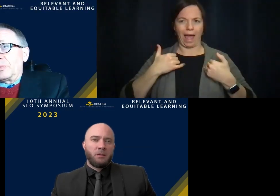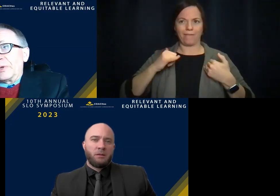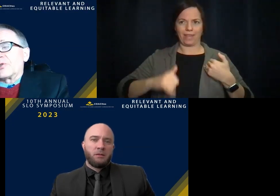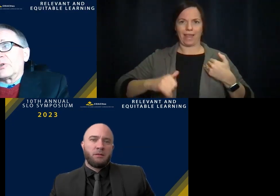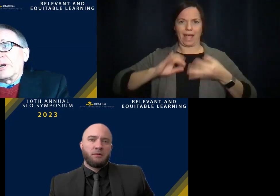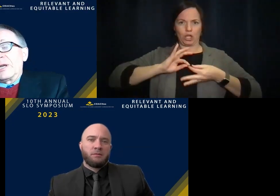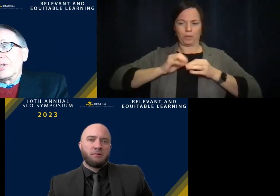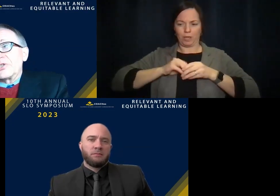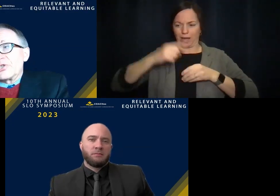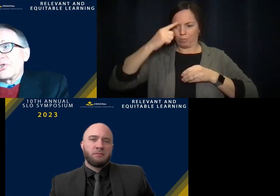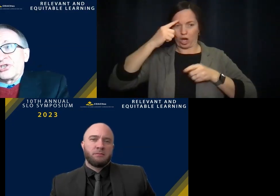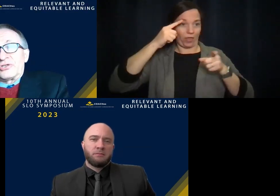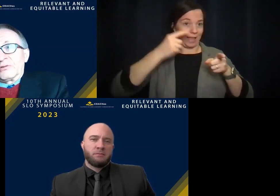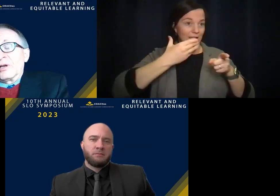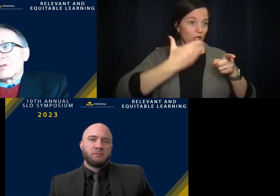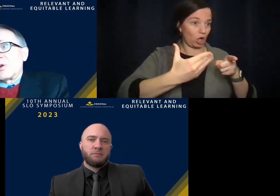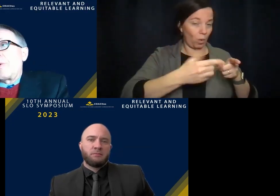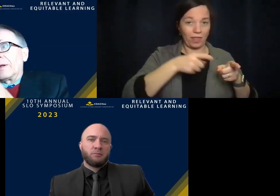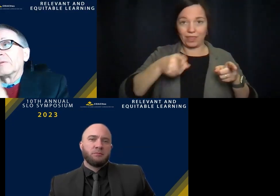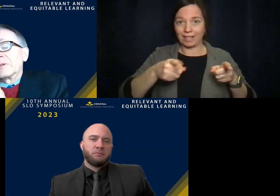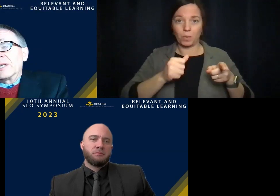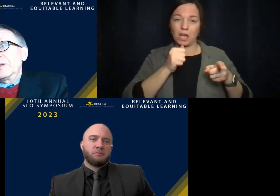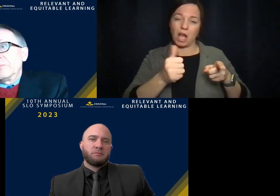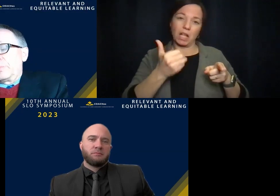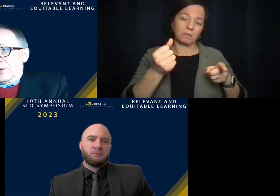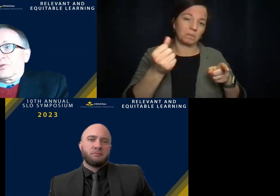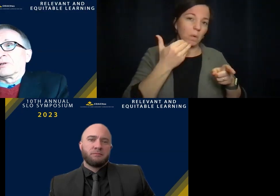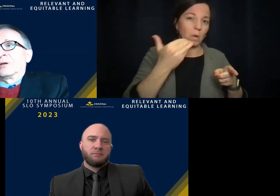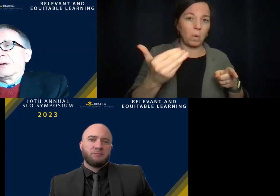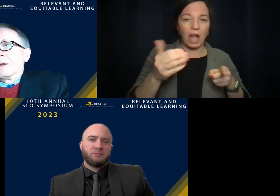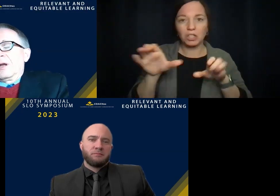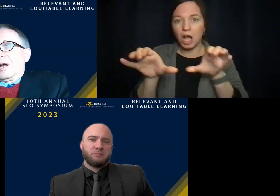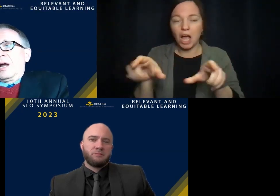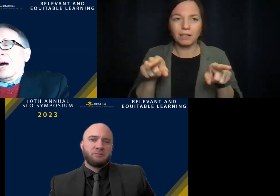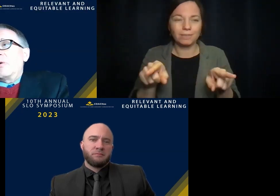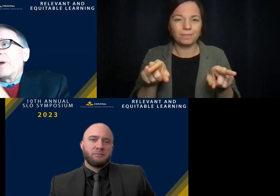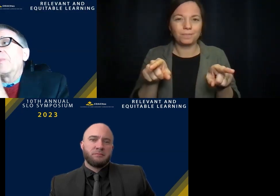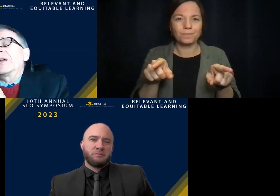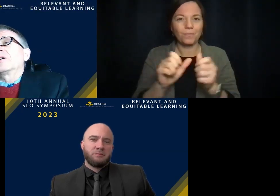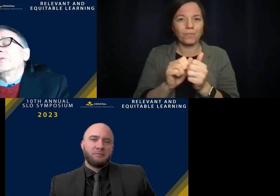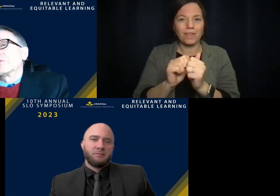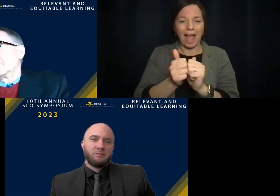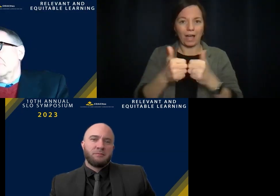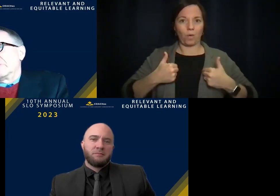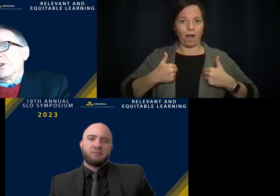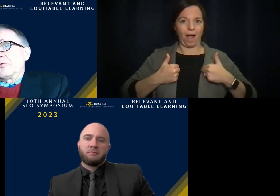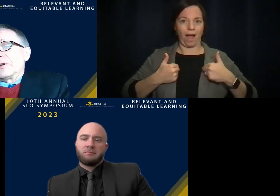is a good picture and this is just not so well done picture, how am I going to know the